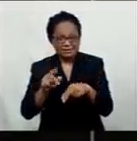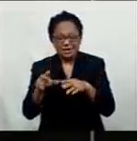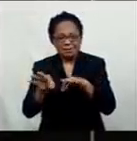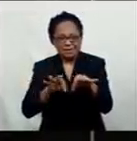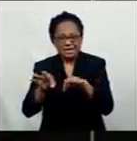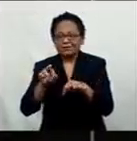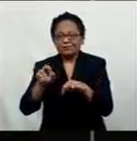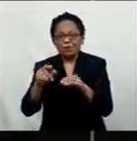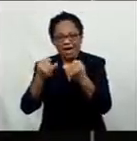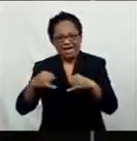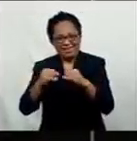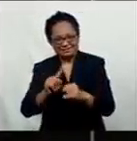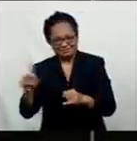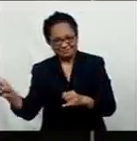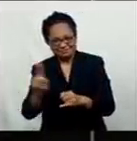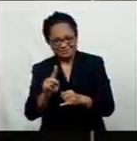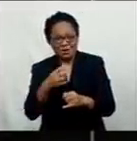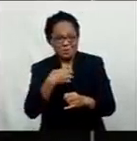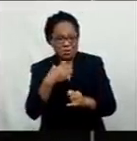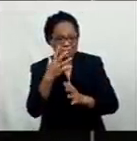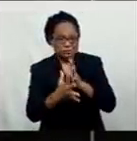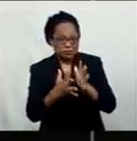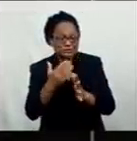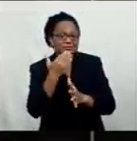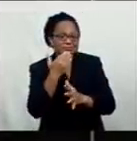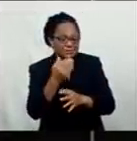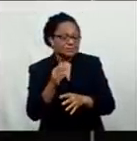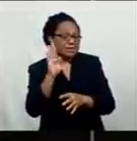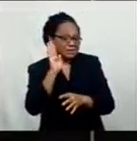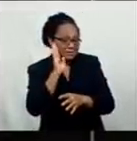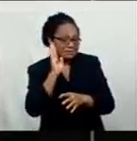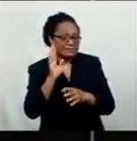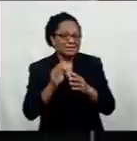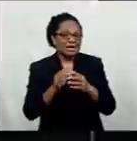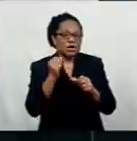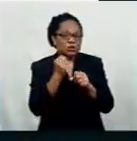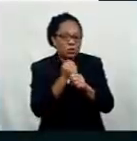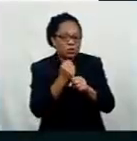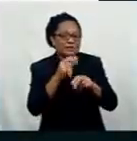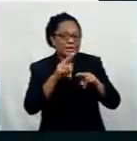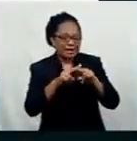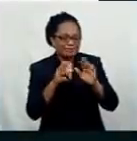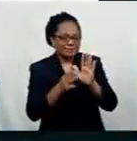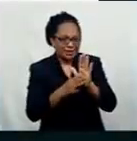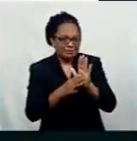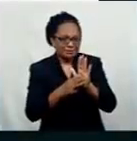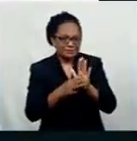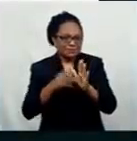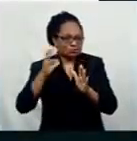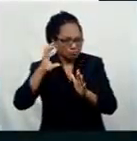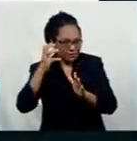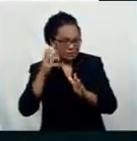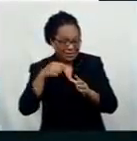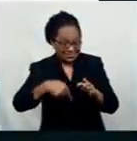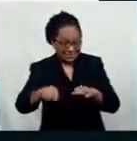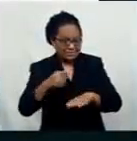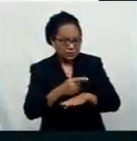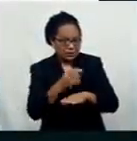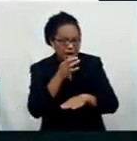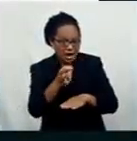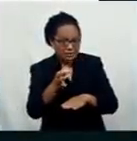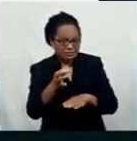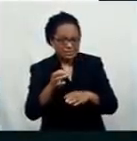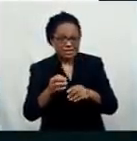plans. For these stories and others, tune in to our sister station Gold FM. To our poll question, this week we are asking, should commercial